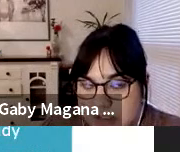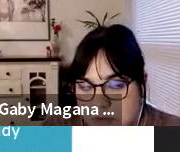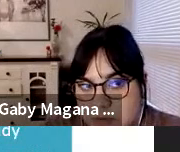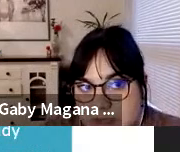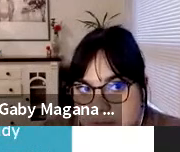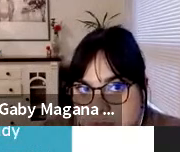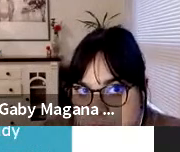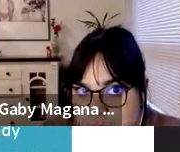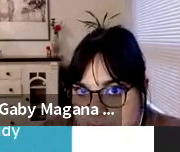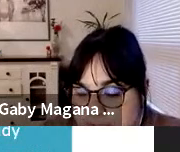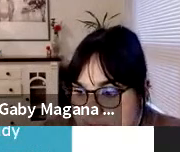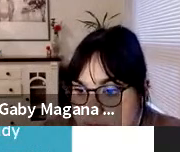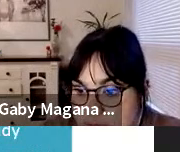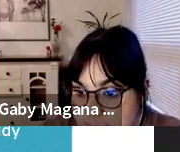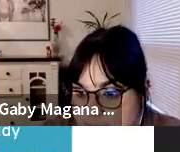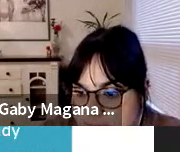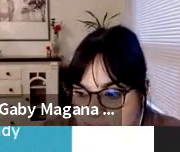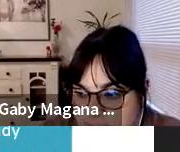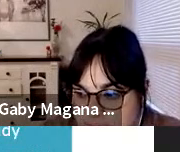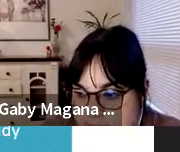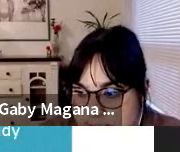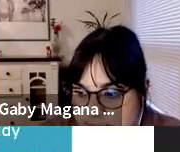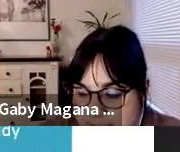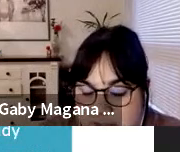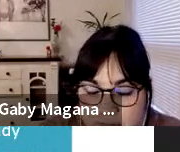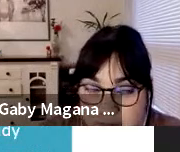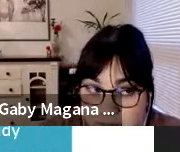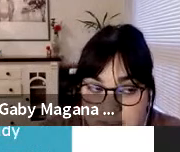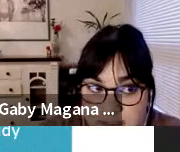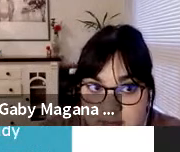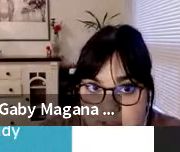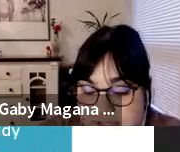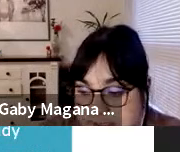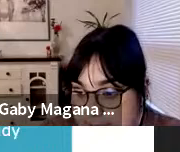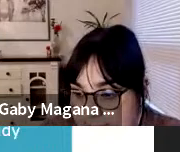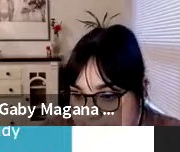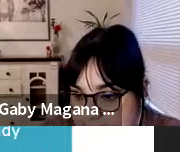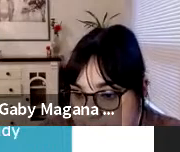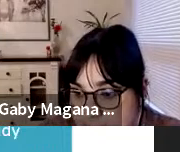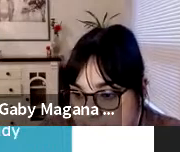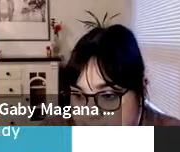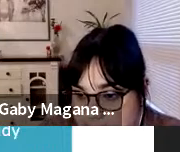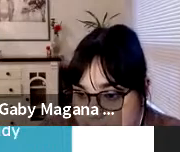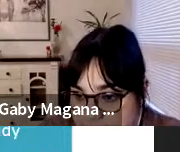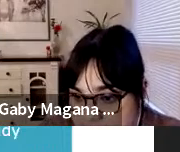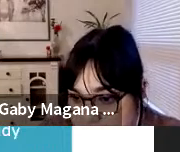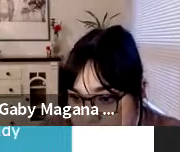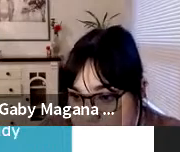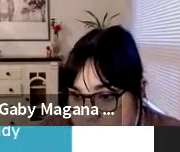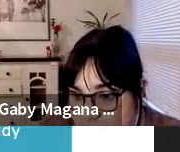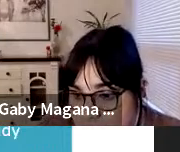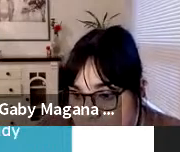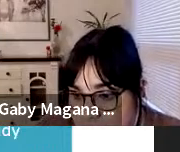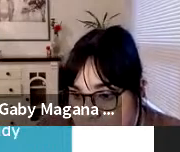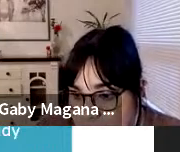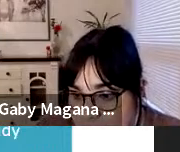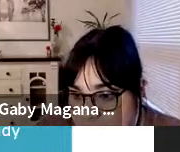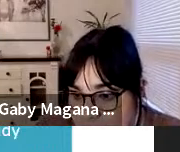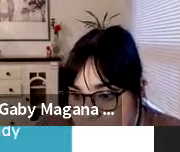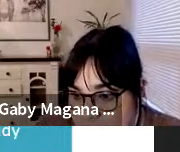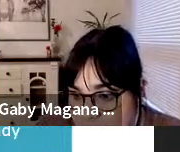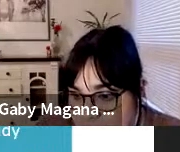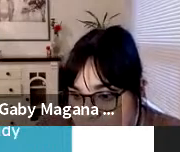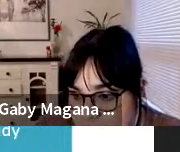move around into your breakout room shortly to drop those same links in case you didn't have a chance to access them ahead of time.